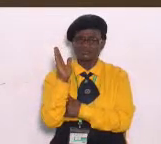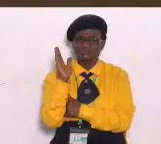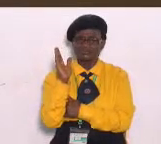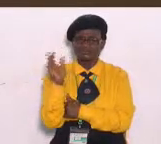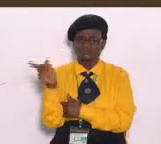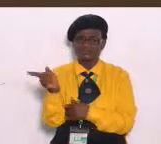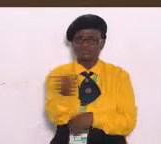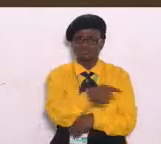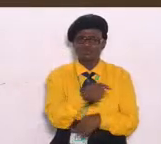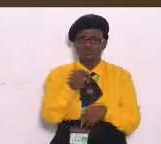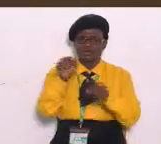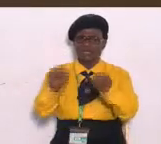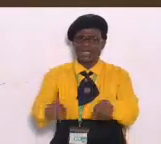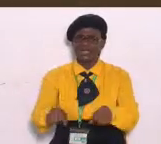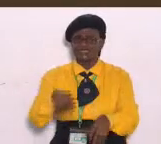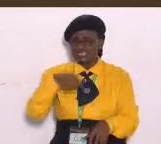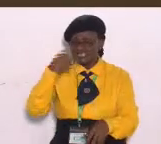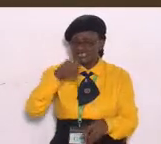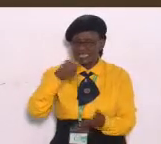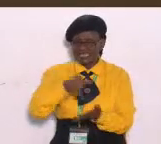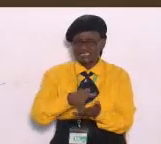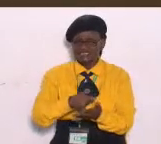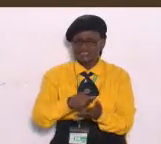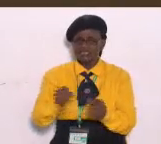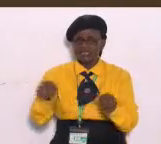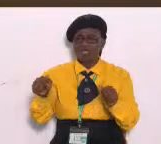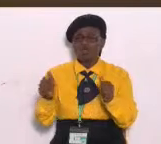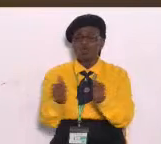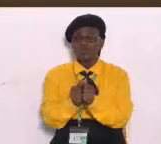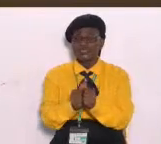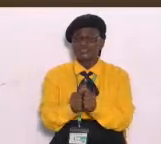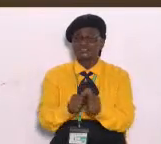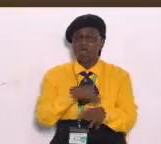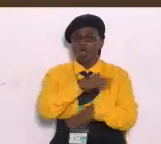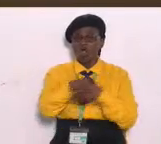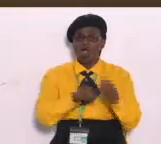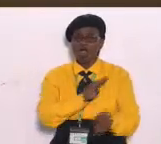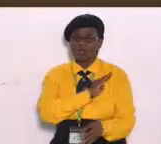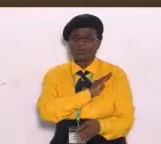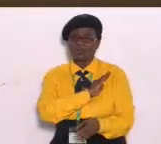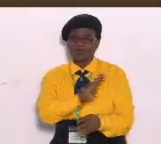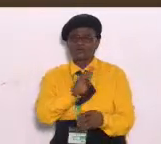You can say it with all boldness